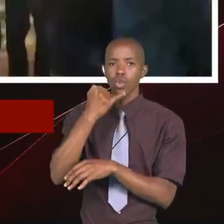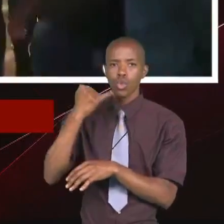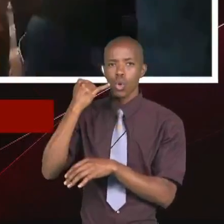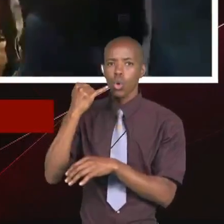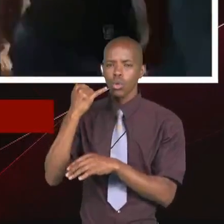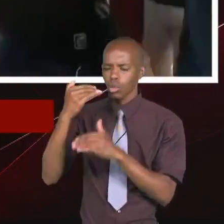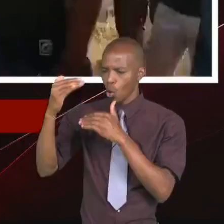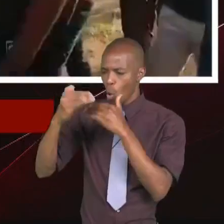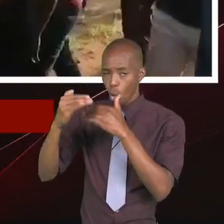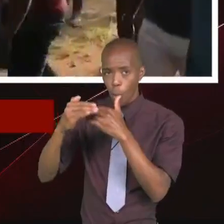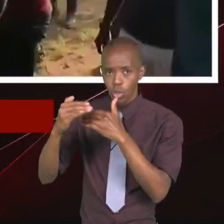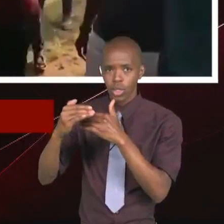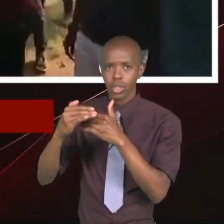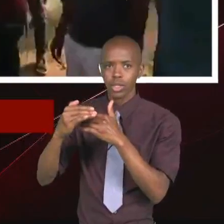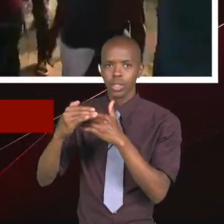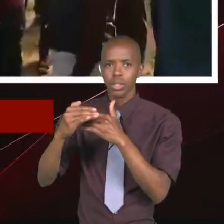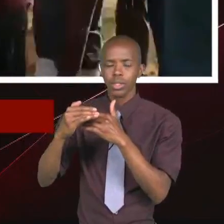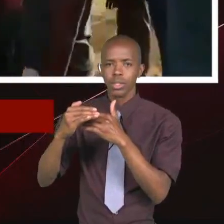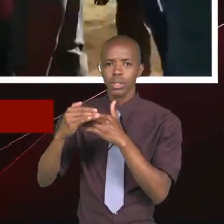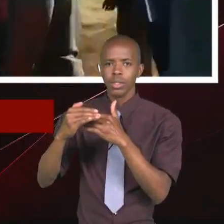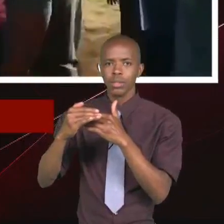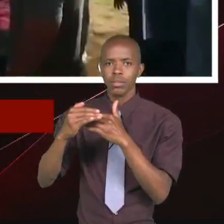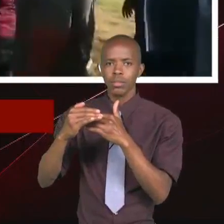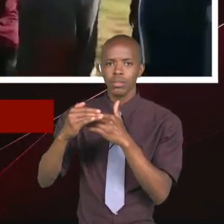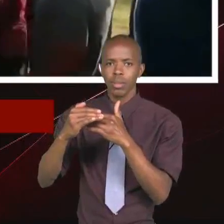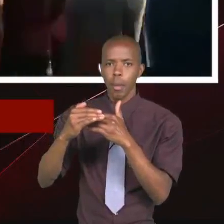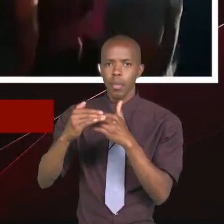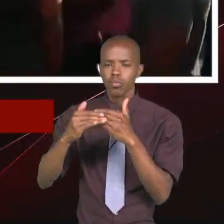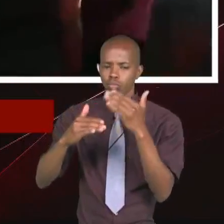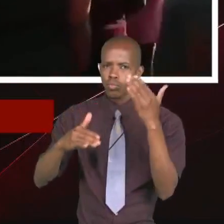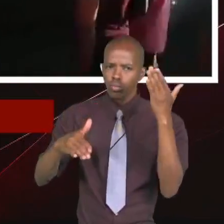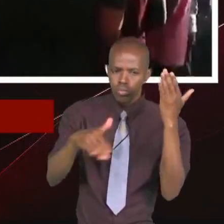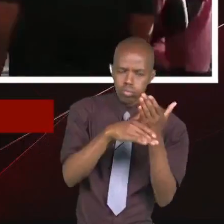kicking or slapping that kijana, that member for